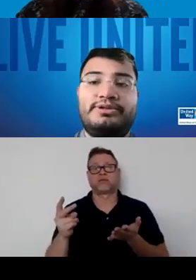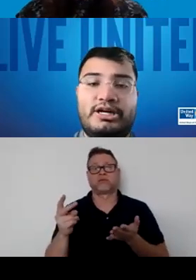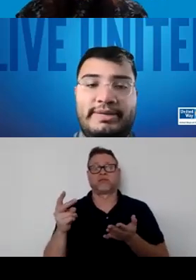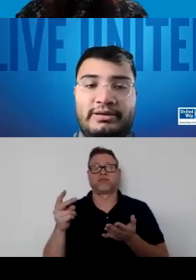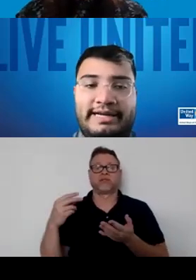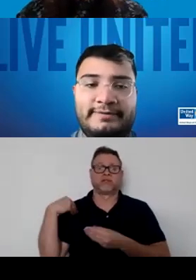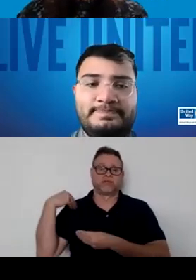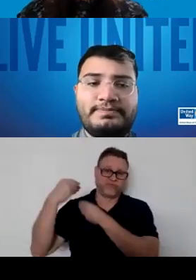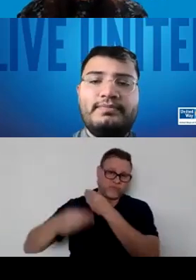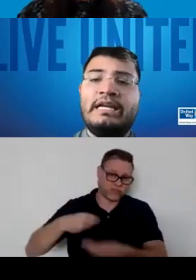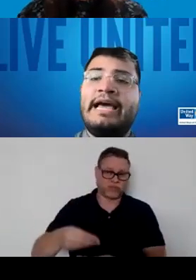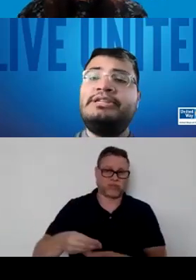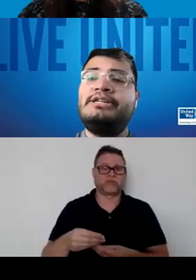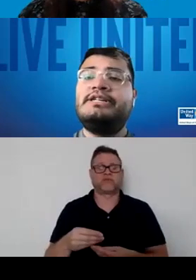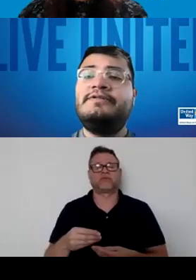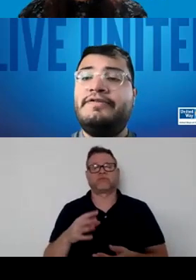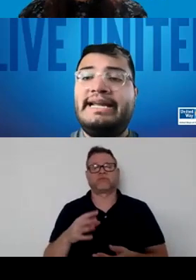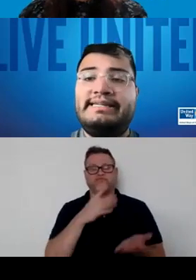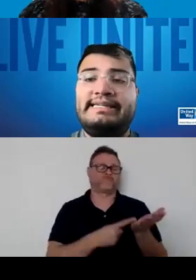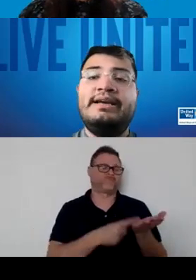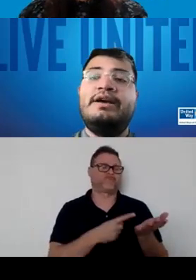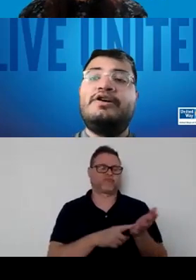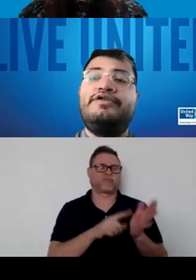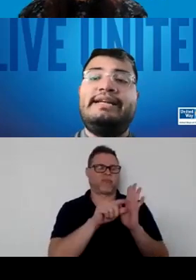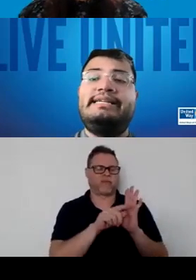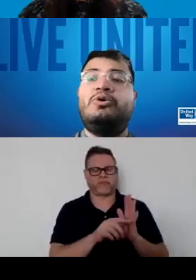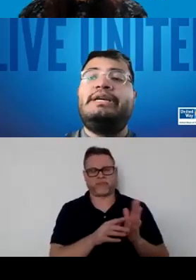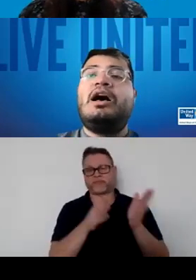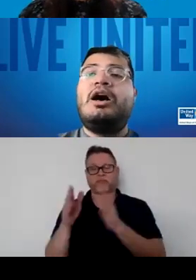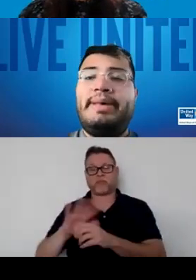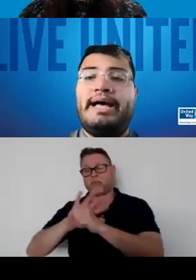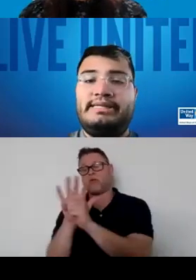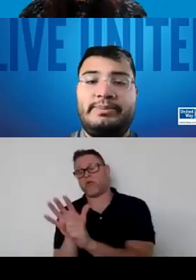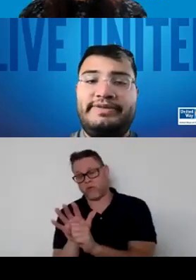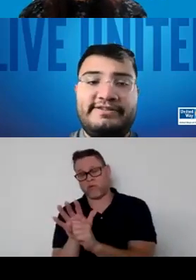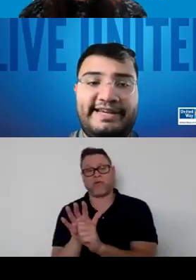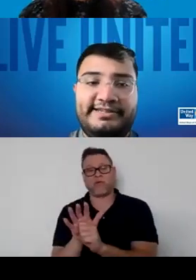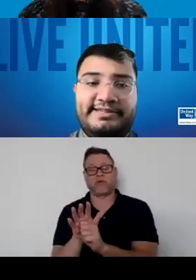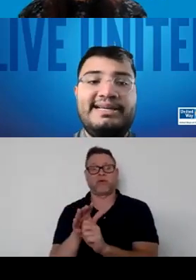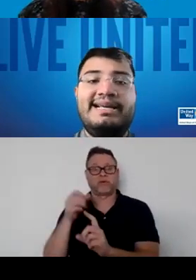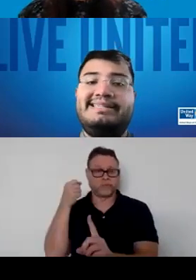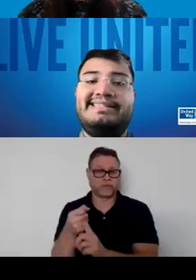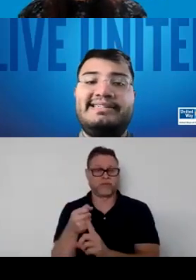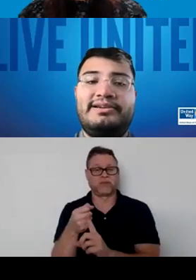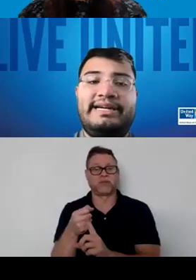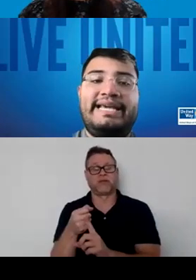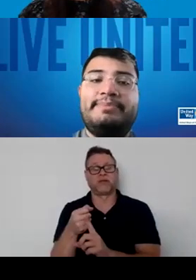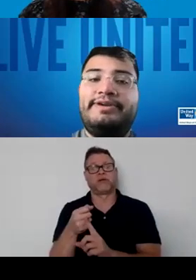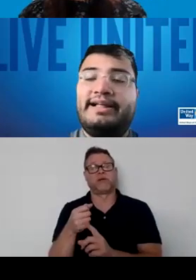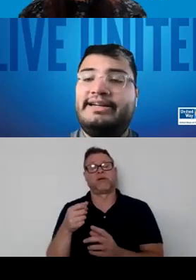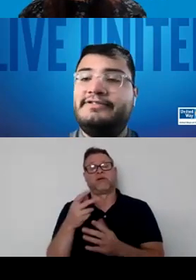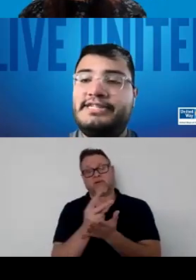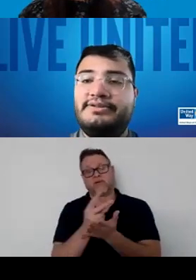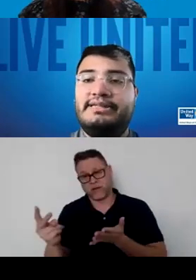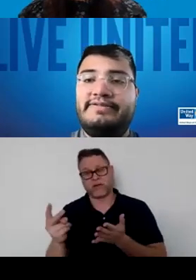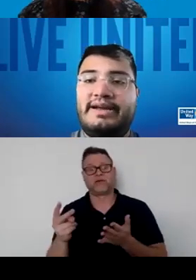which we'll talk about later. Now, in terms of COVID-19, COVID-19 only compounded some of these failures. As distance learning became a